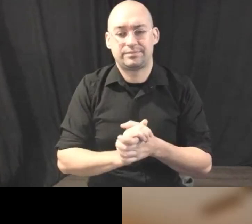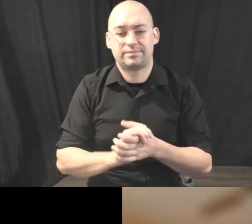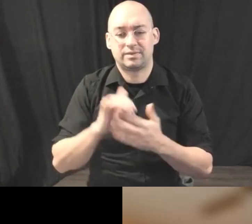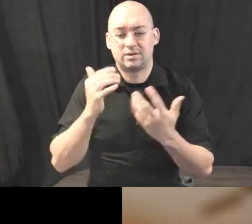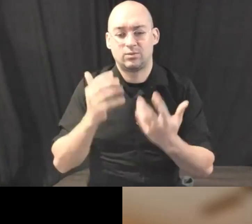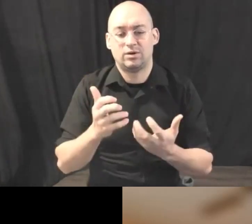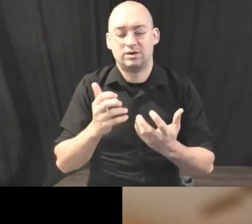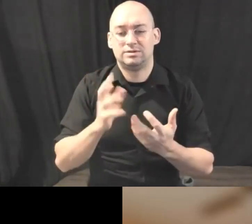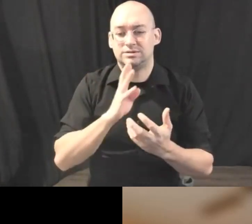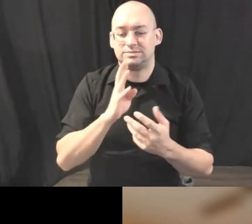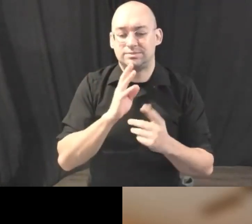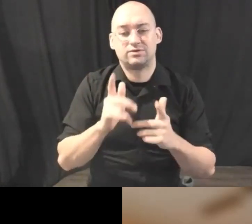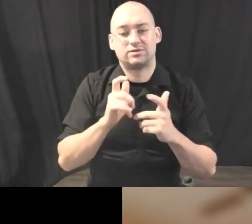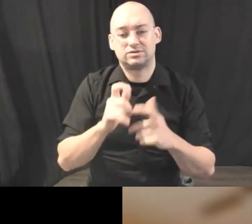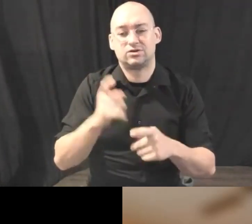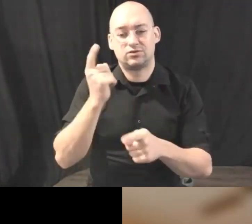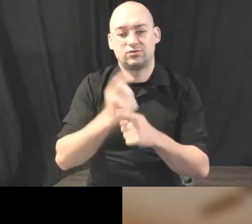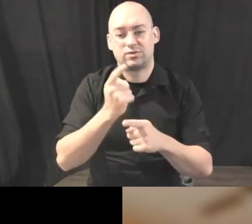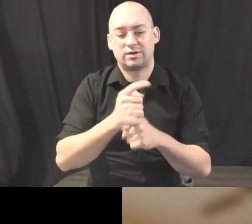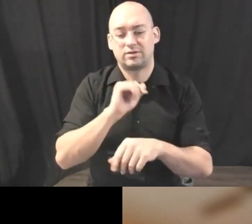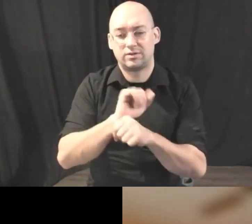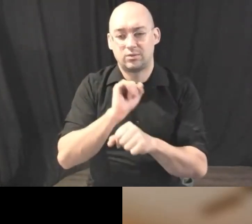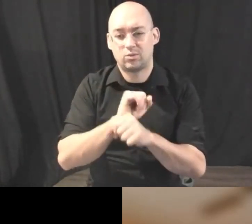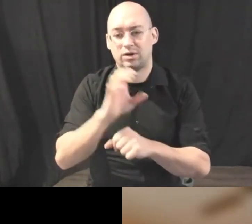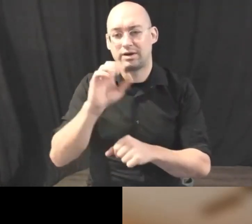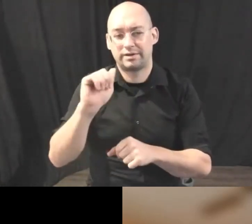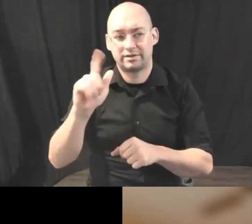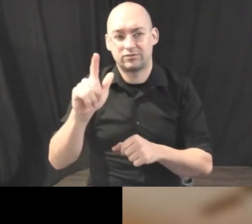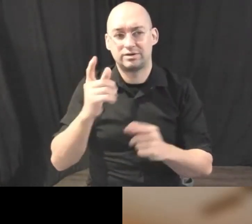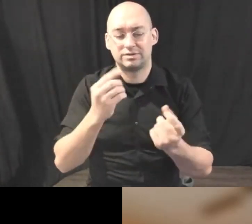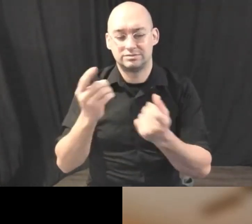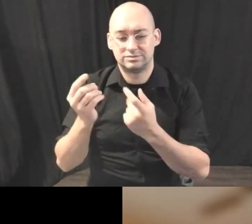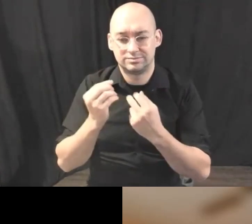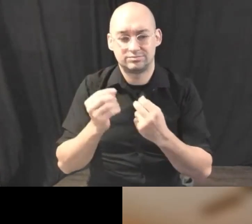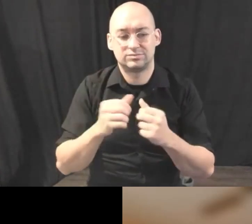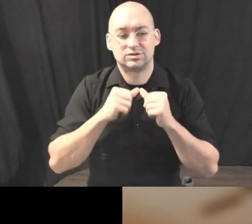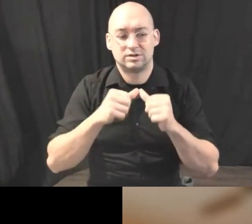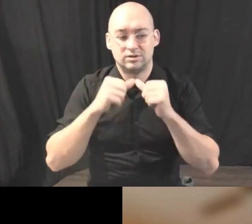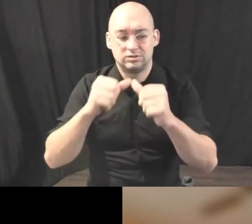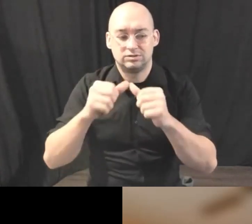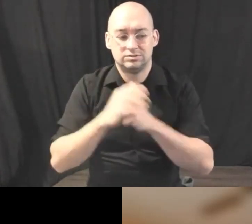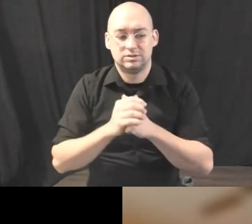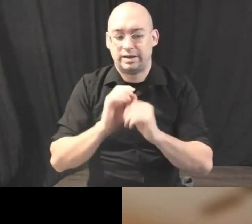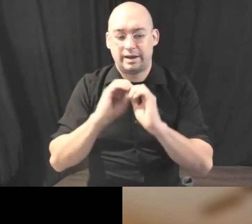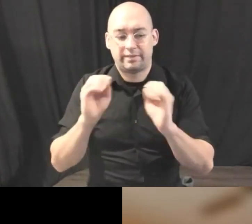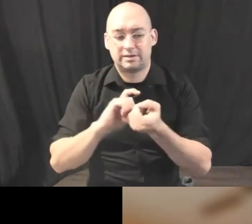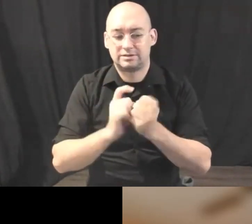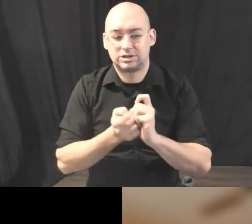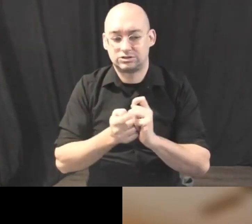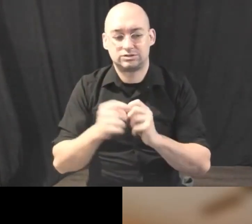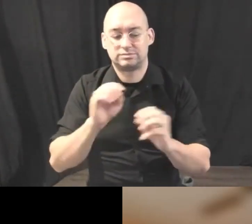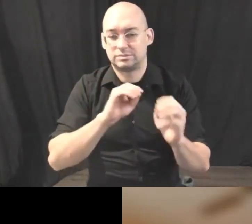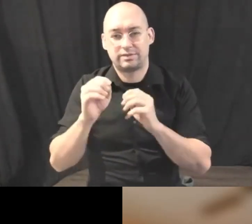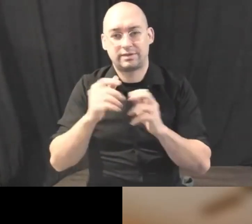really quickly. So yes, I mean, the work that California does to advance its values continues. Nothing has changed. Nothing has been pulled back.